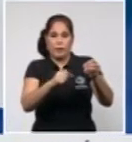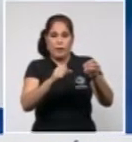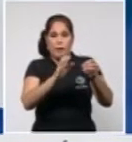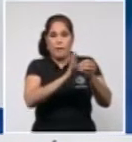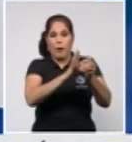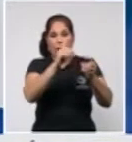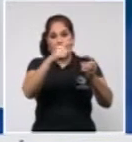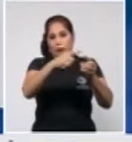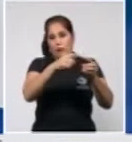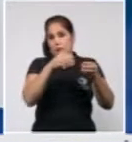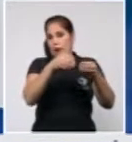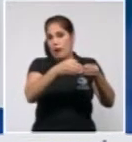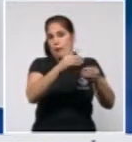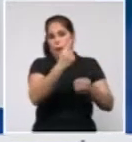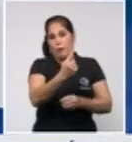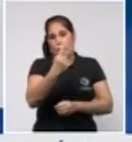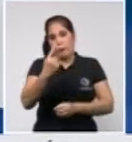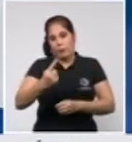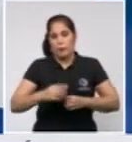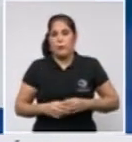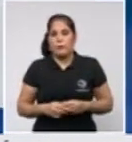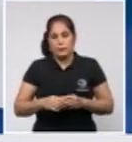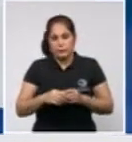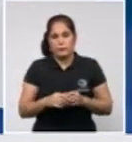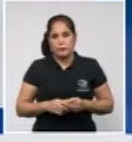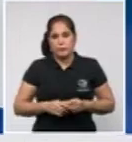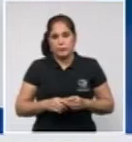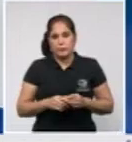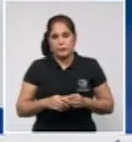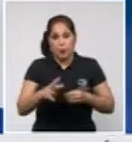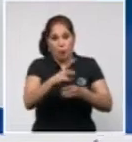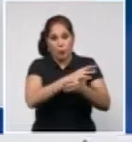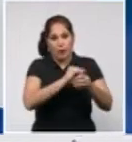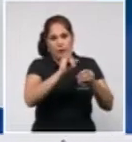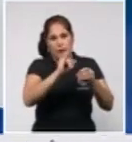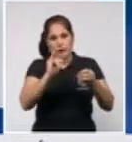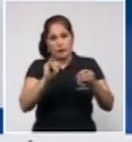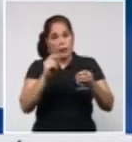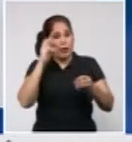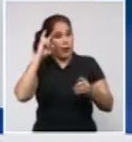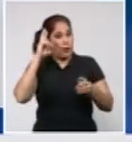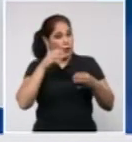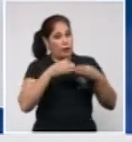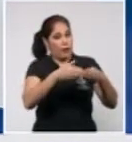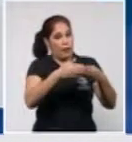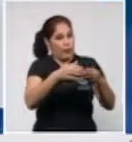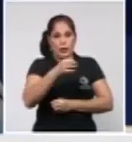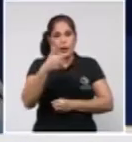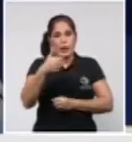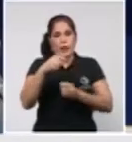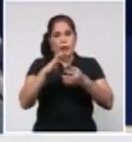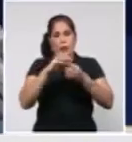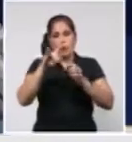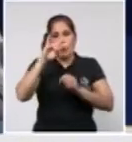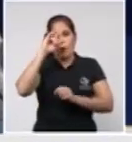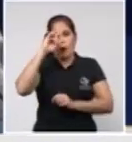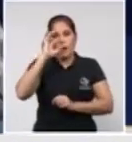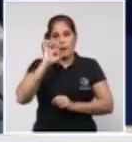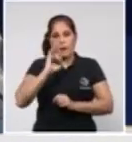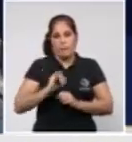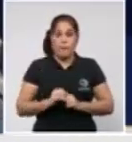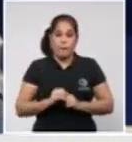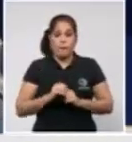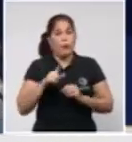to Havana, 1 to Matanzas, and 1 imported case to Granma. The